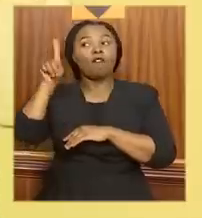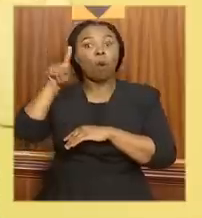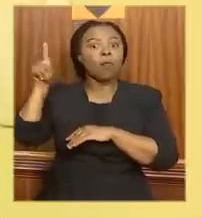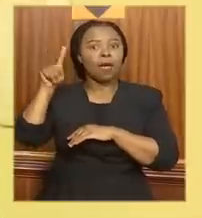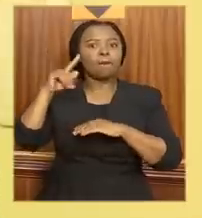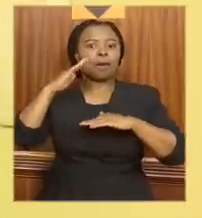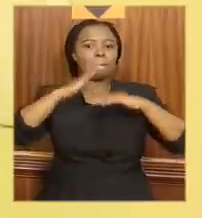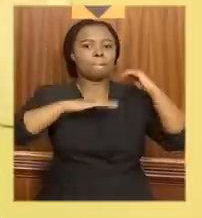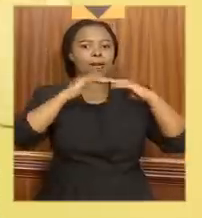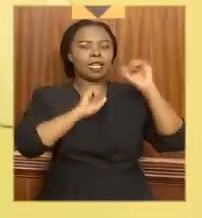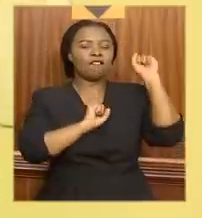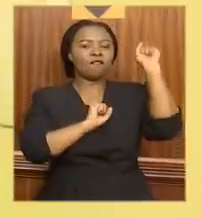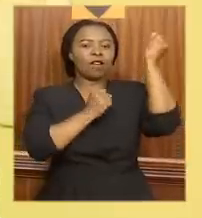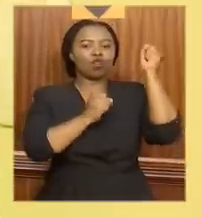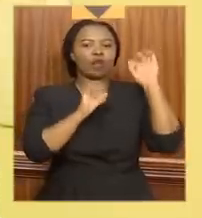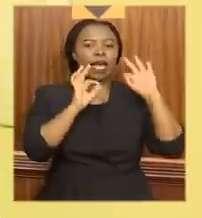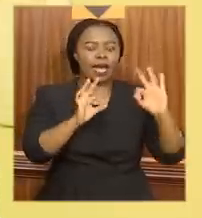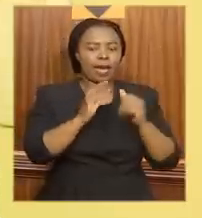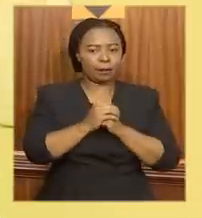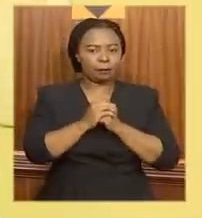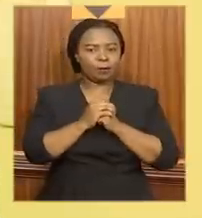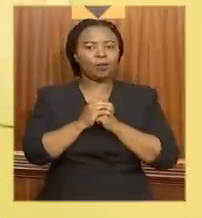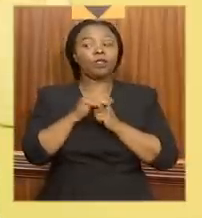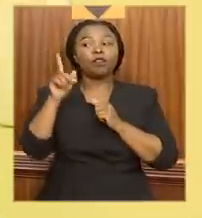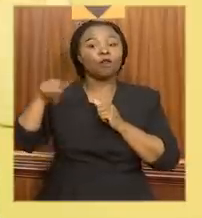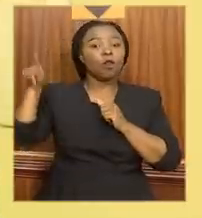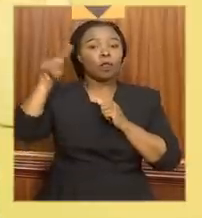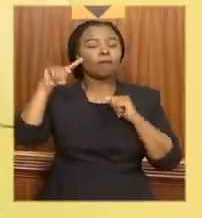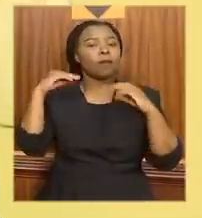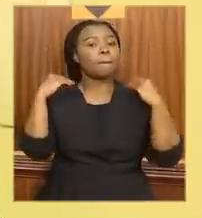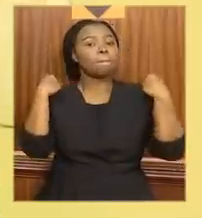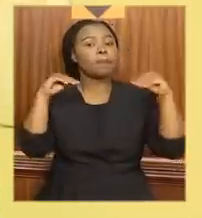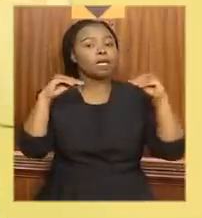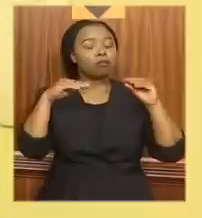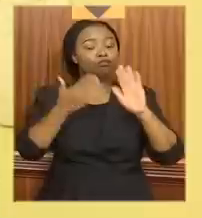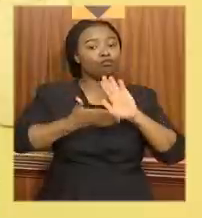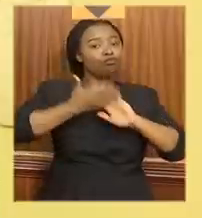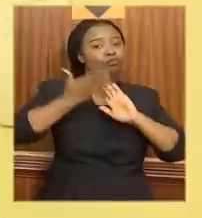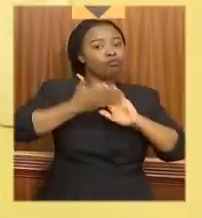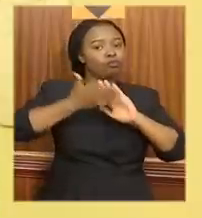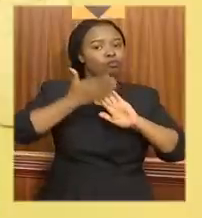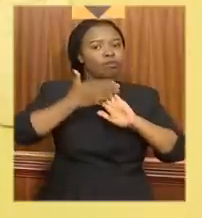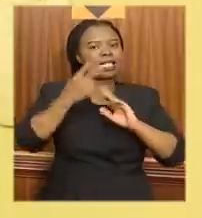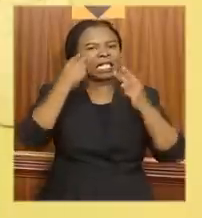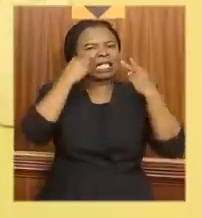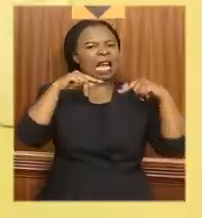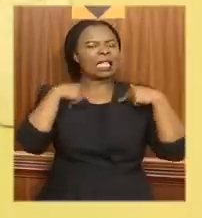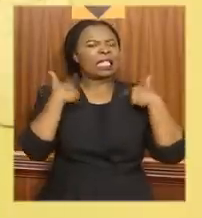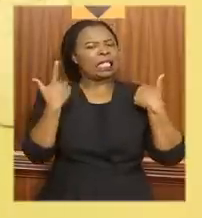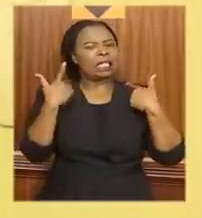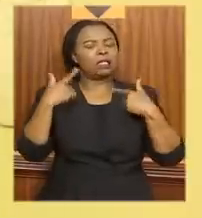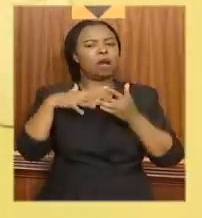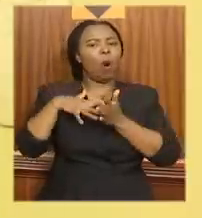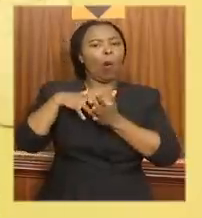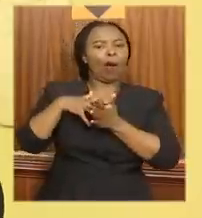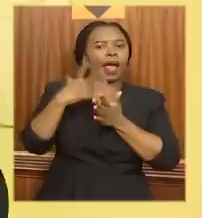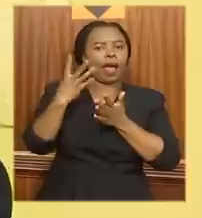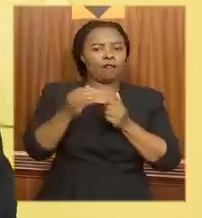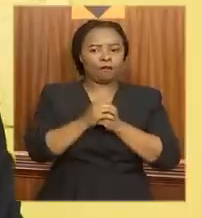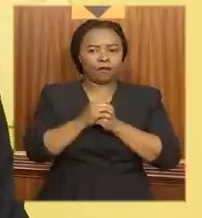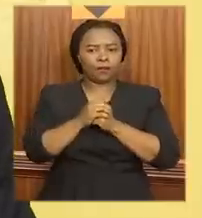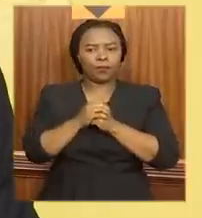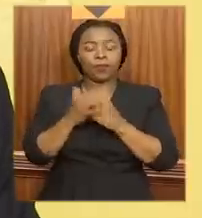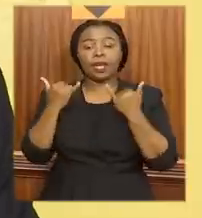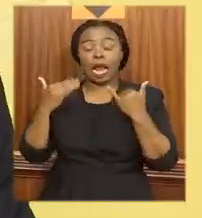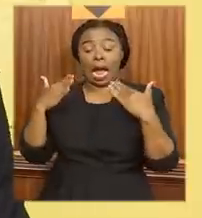factories to drive their businesses. As this administration, we have already